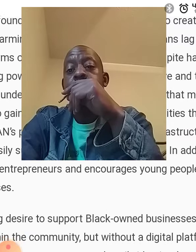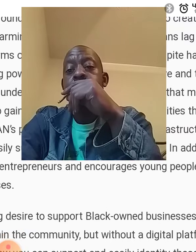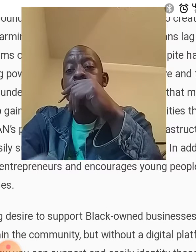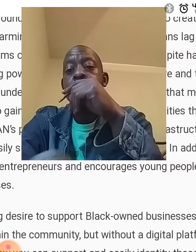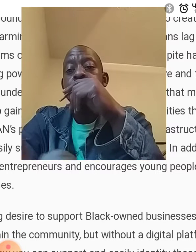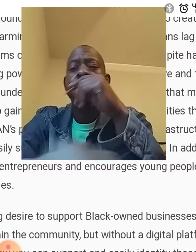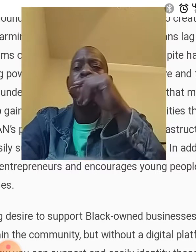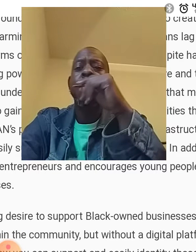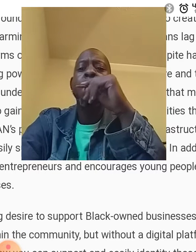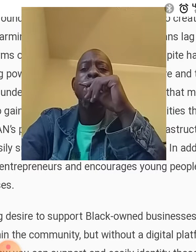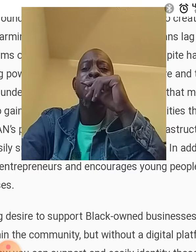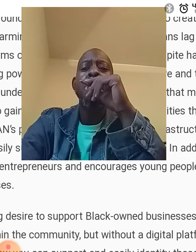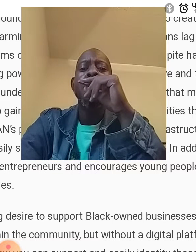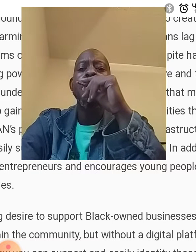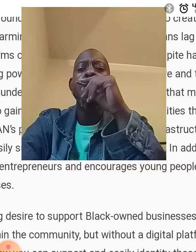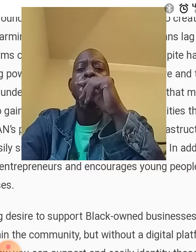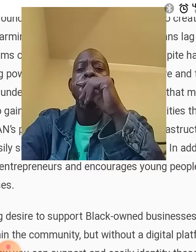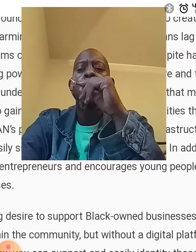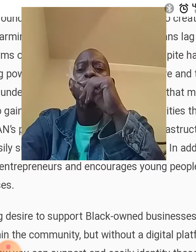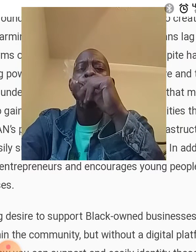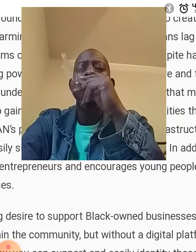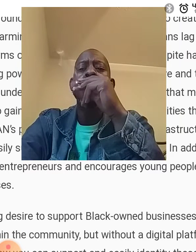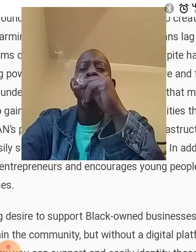businesses. So, you know,